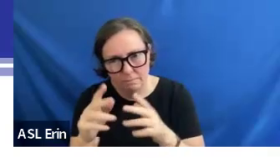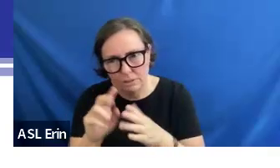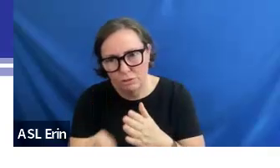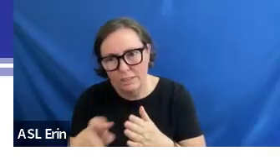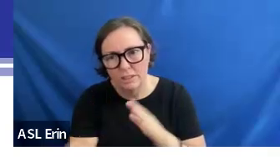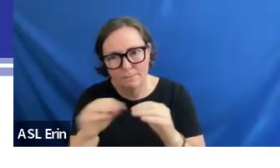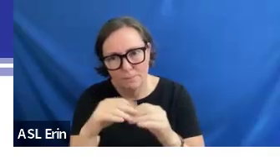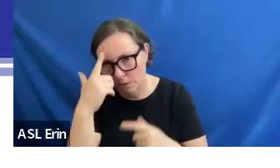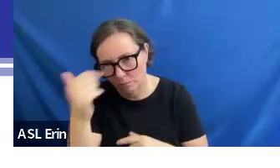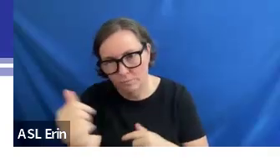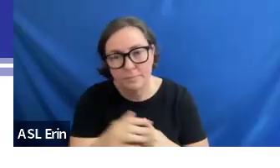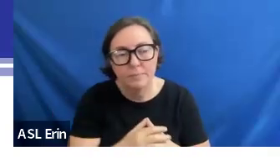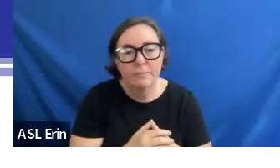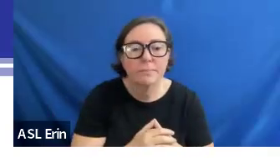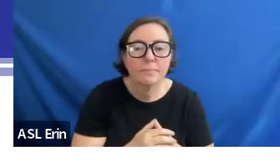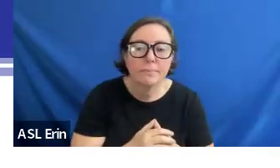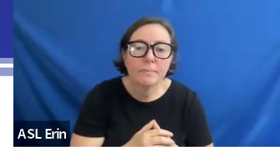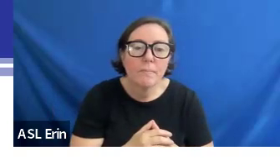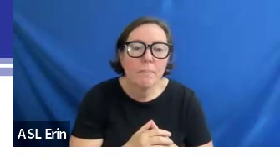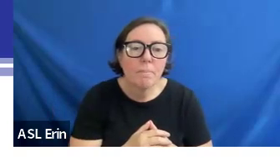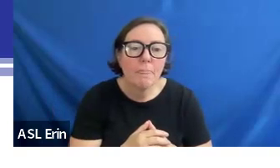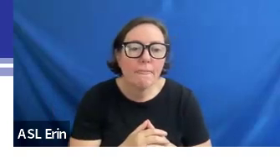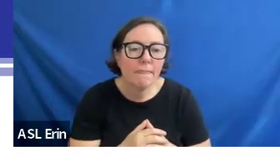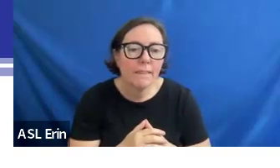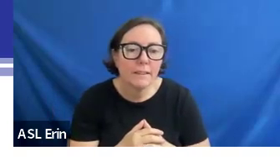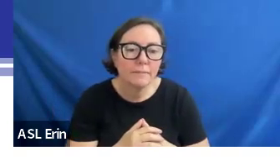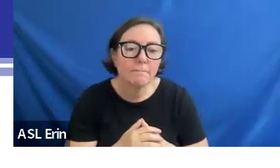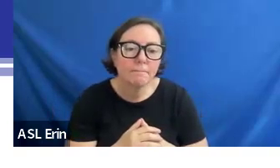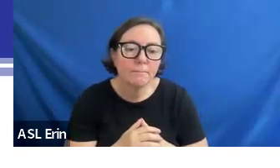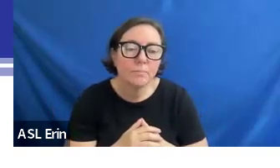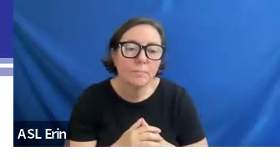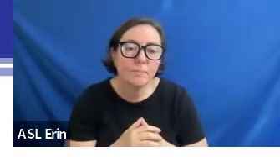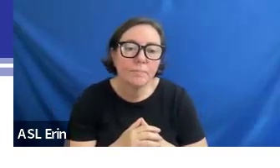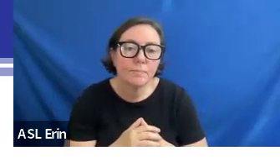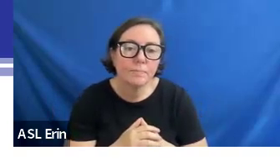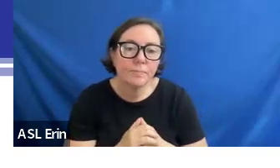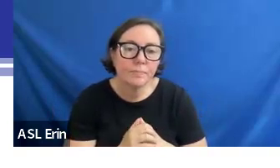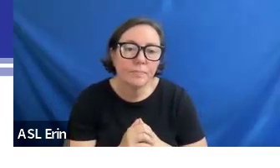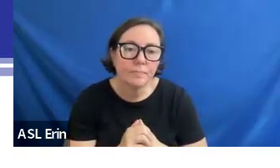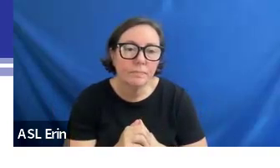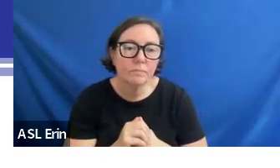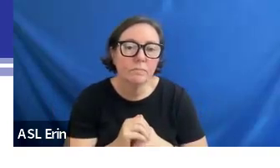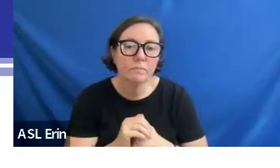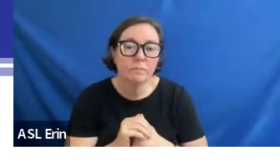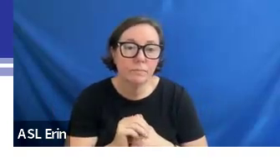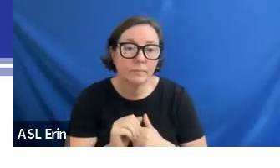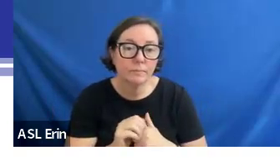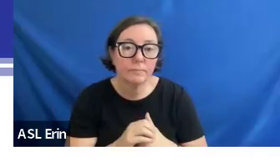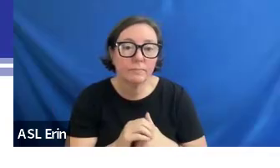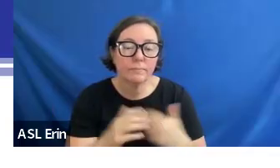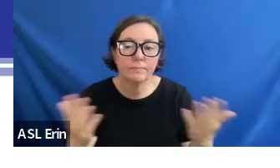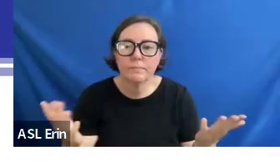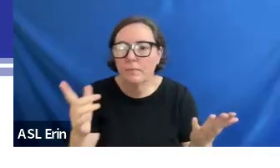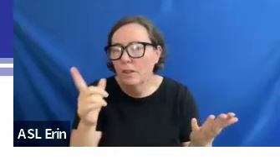research post presentation and as you see fit.